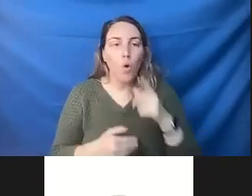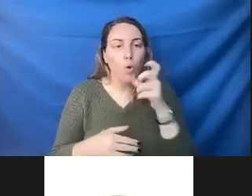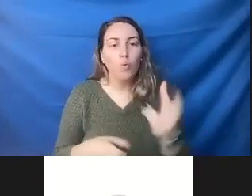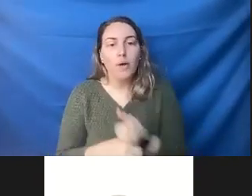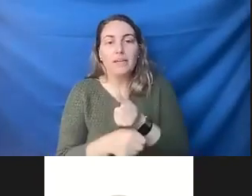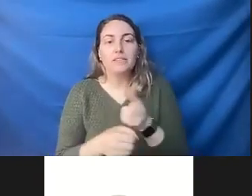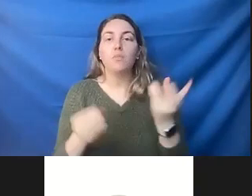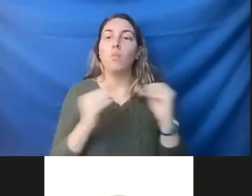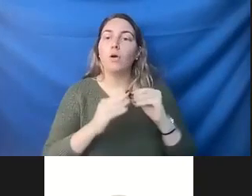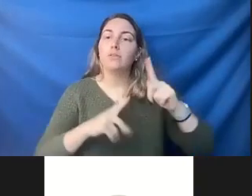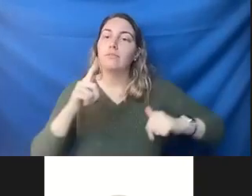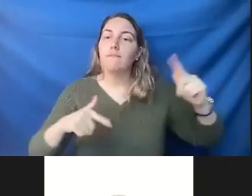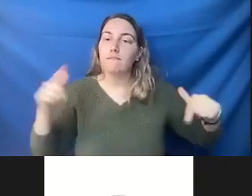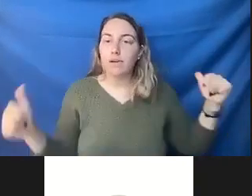winning.